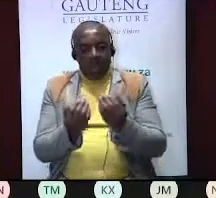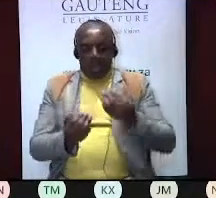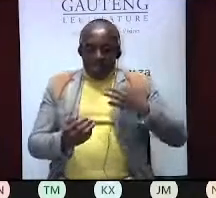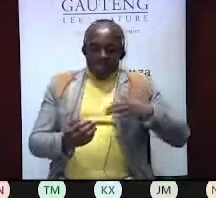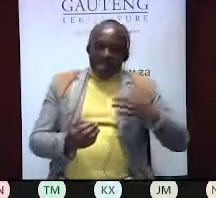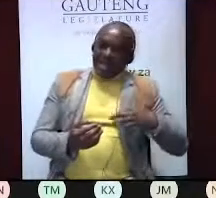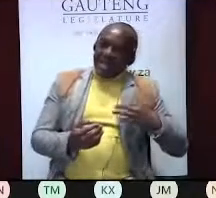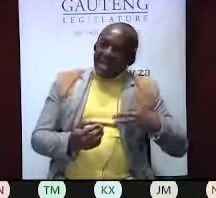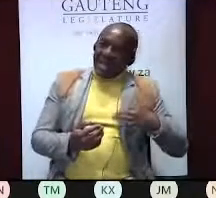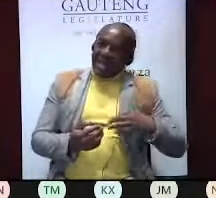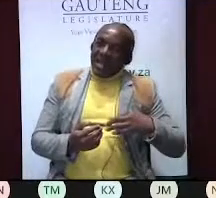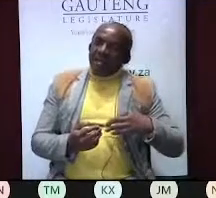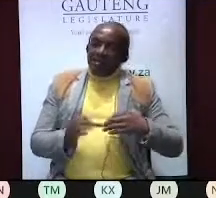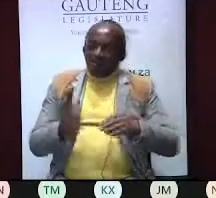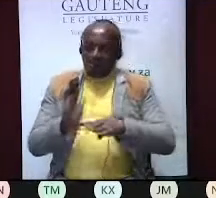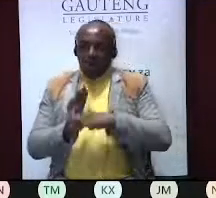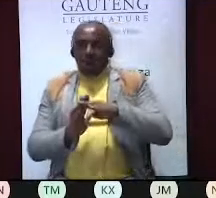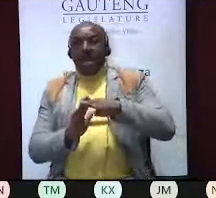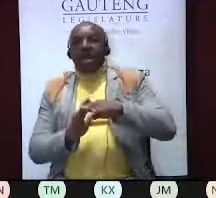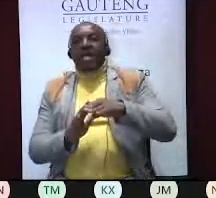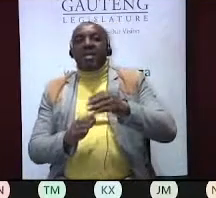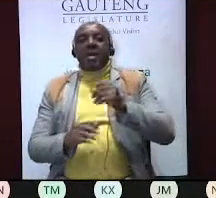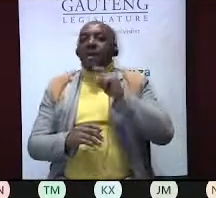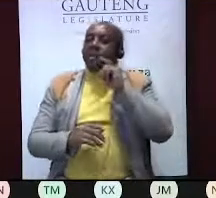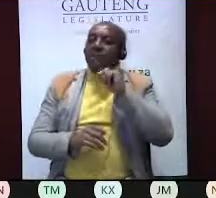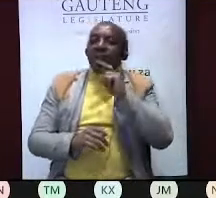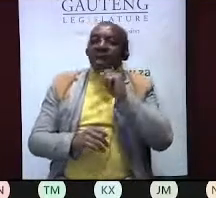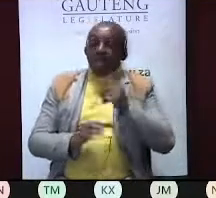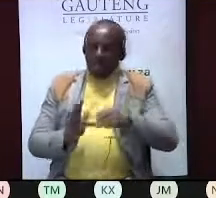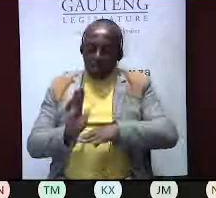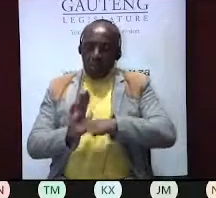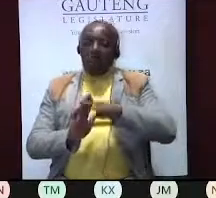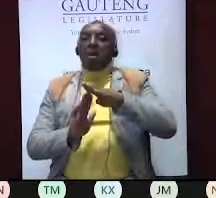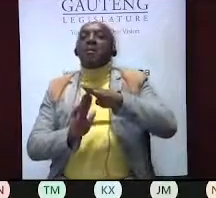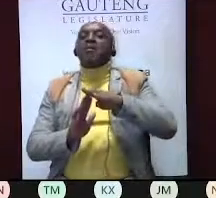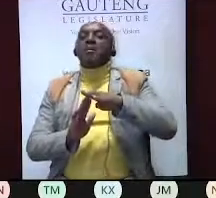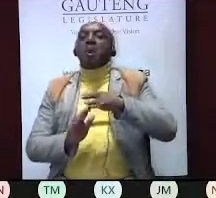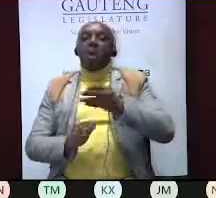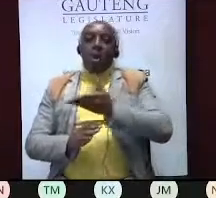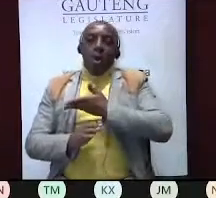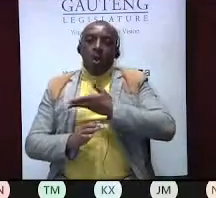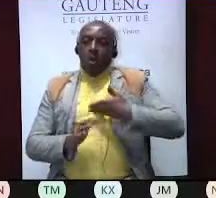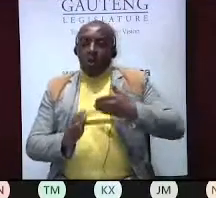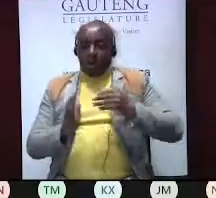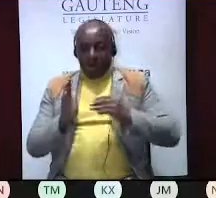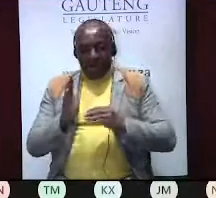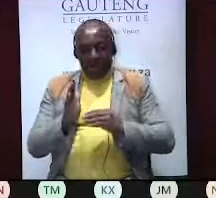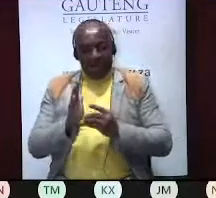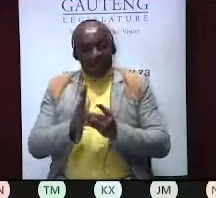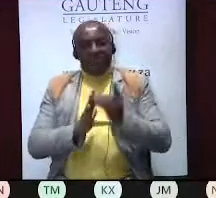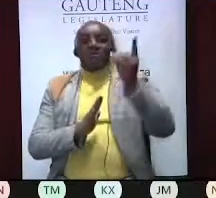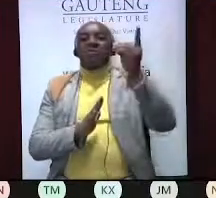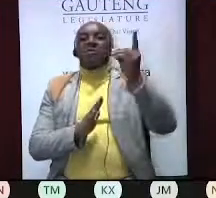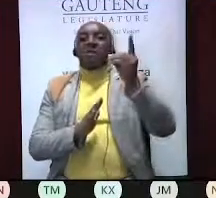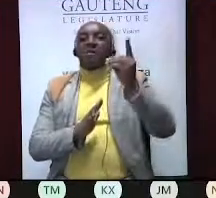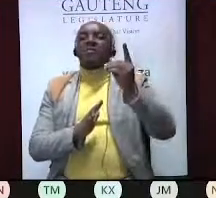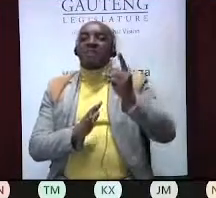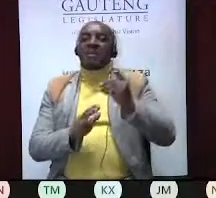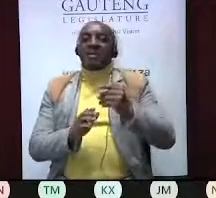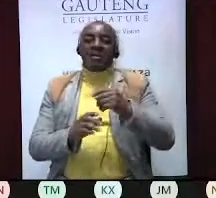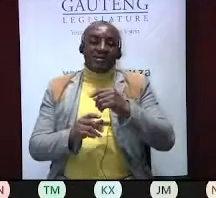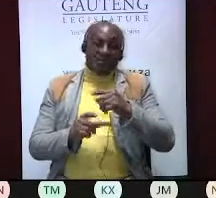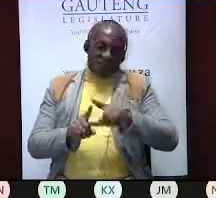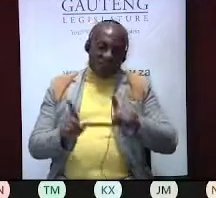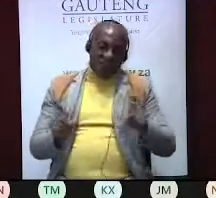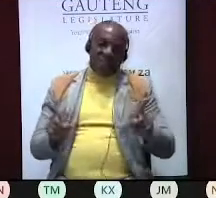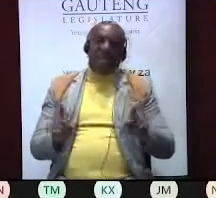program, the men's program, women development and empowerment programs, just to name a few.